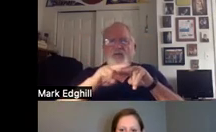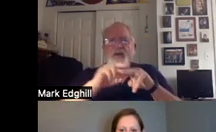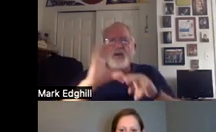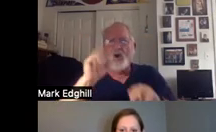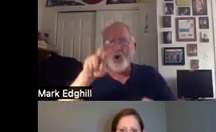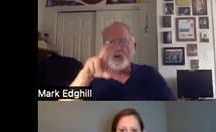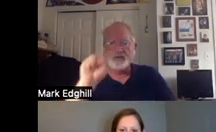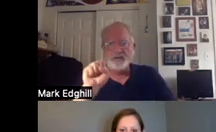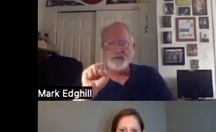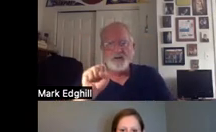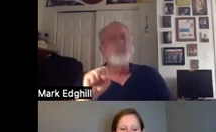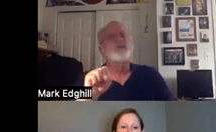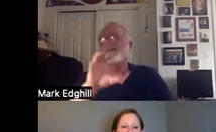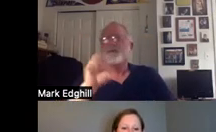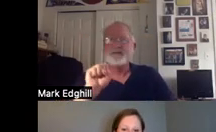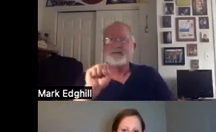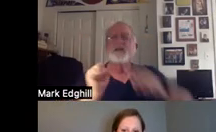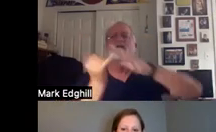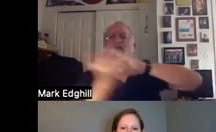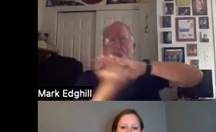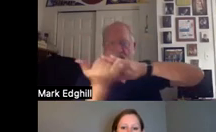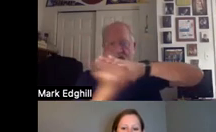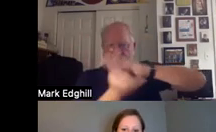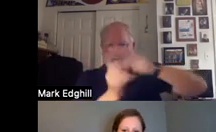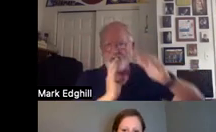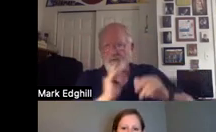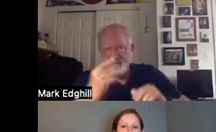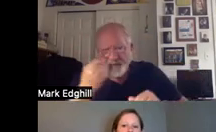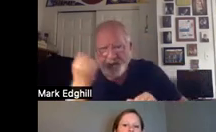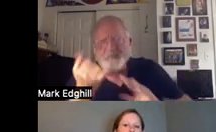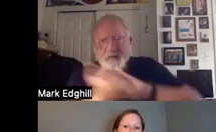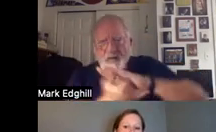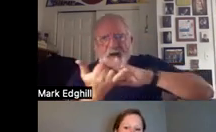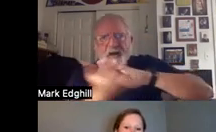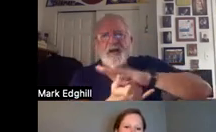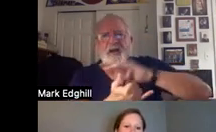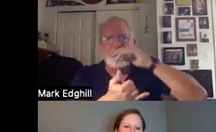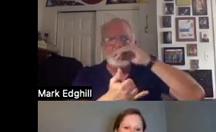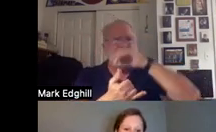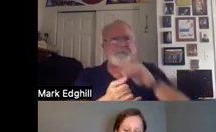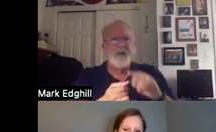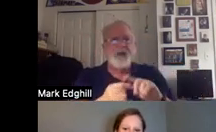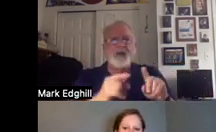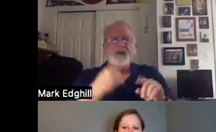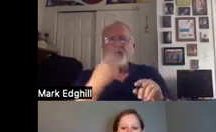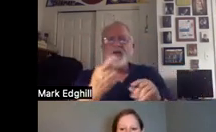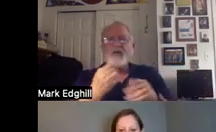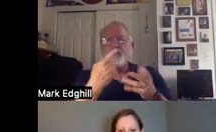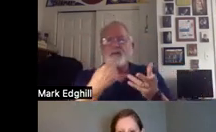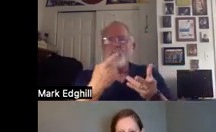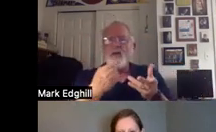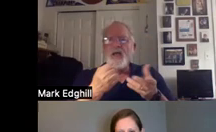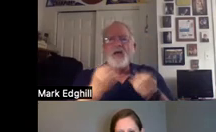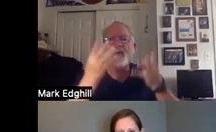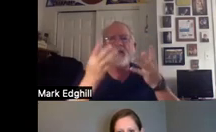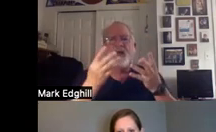in. To train cars. Subways, I'm sorry. Or sorry, subway cars, yeah. Yeah, you could tell this